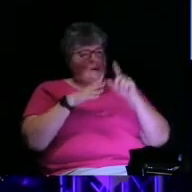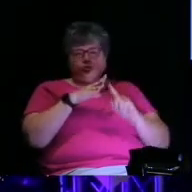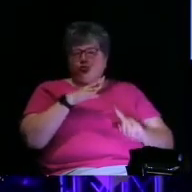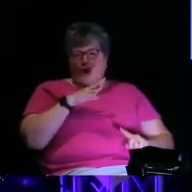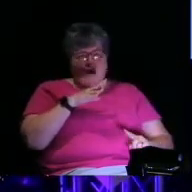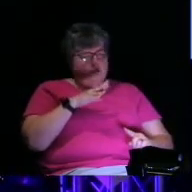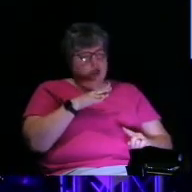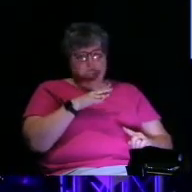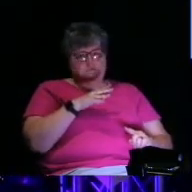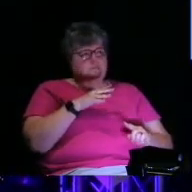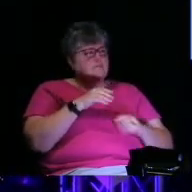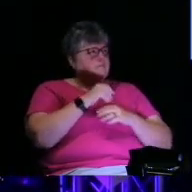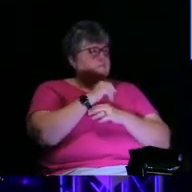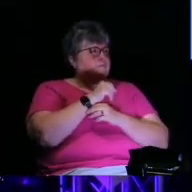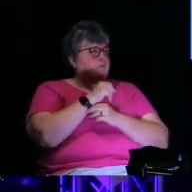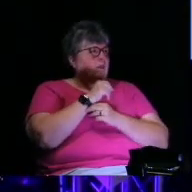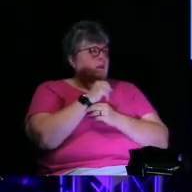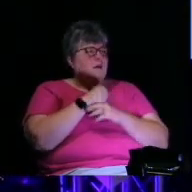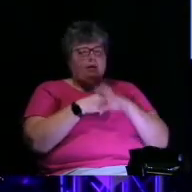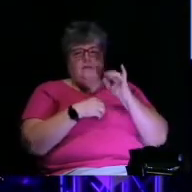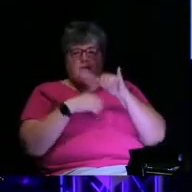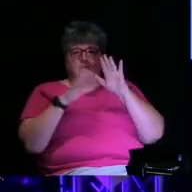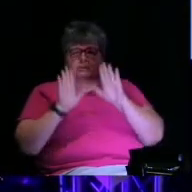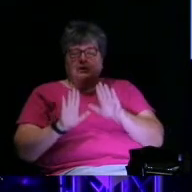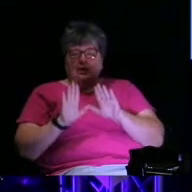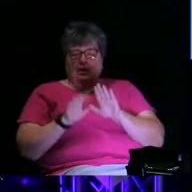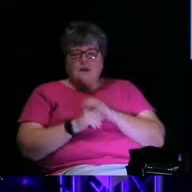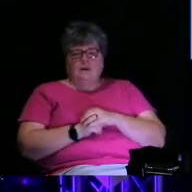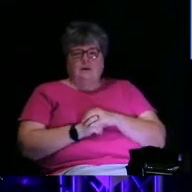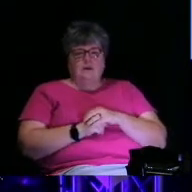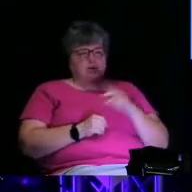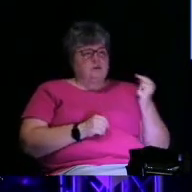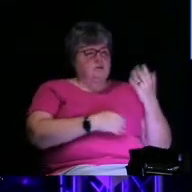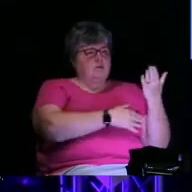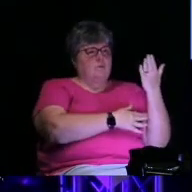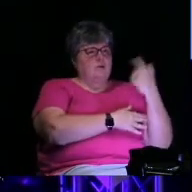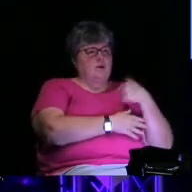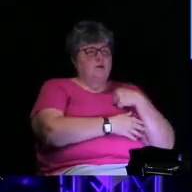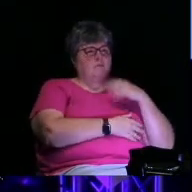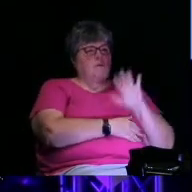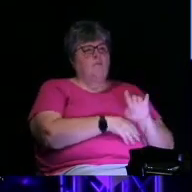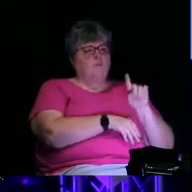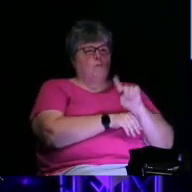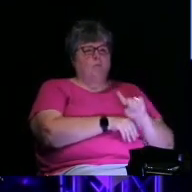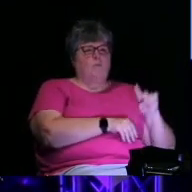give up. That was Sunday. Tuesday morning at about 1:30,